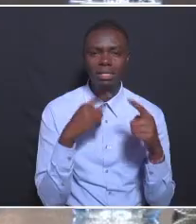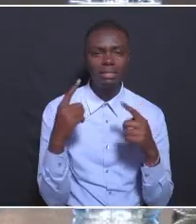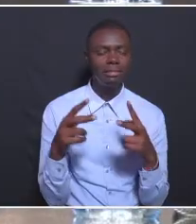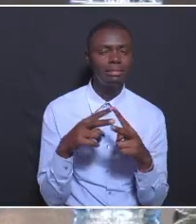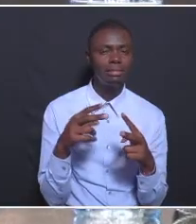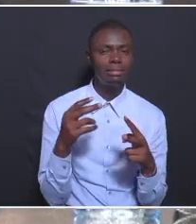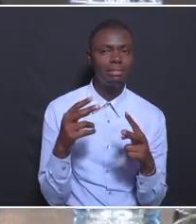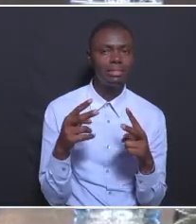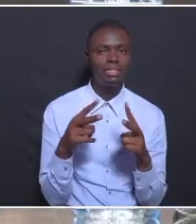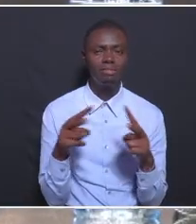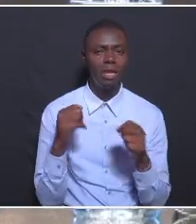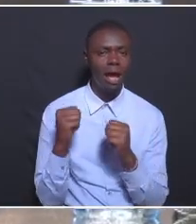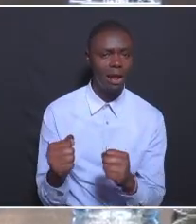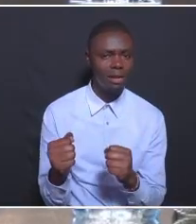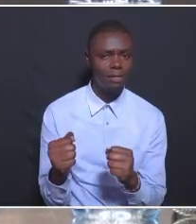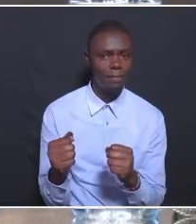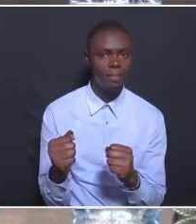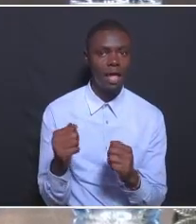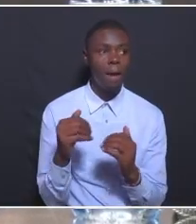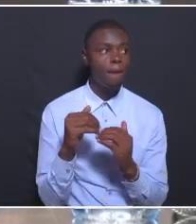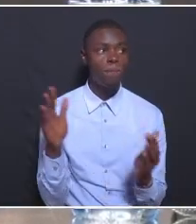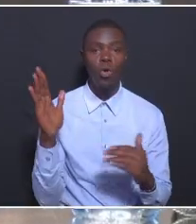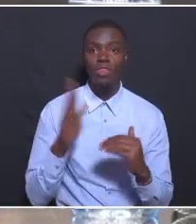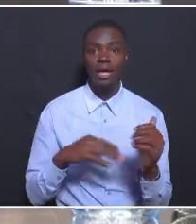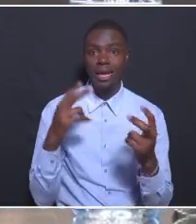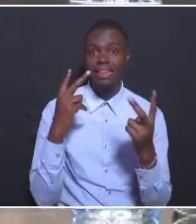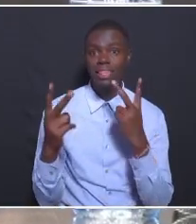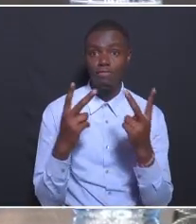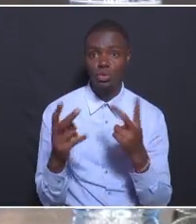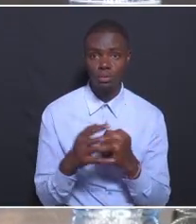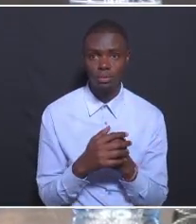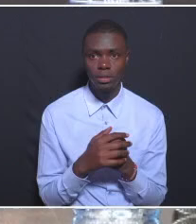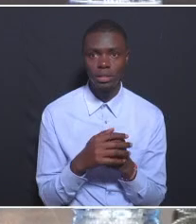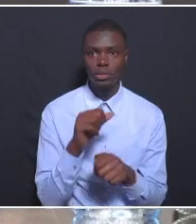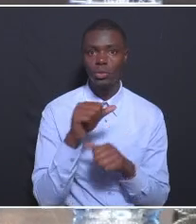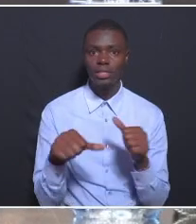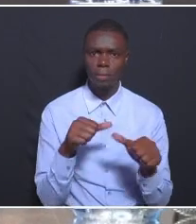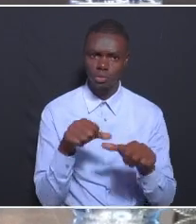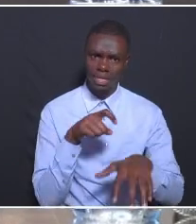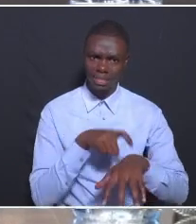is very hard, kidogo, more than usual, because it's all about timing.